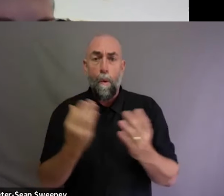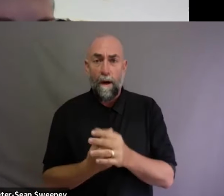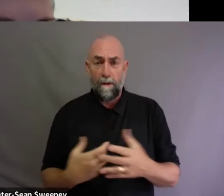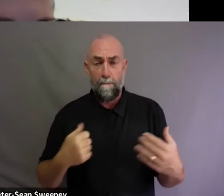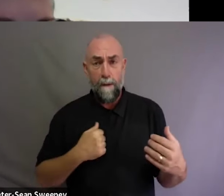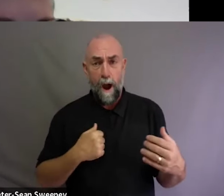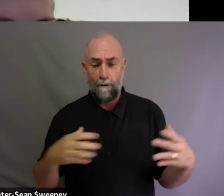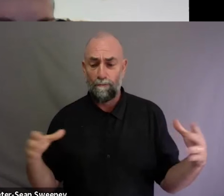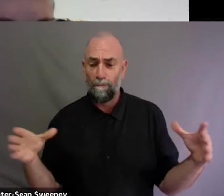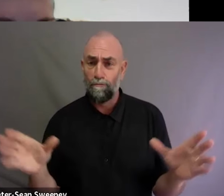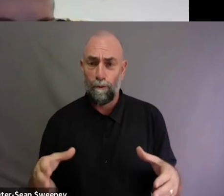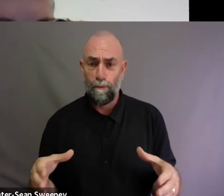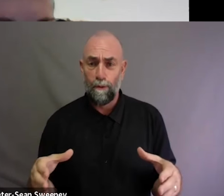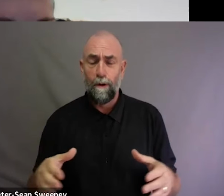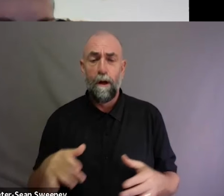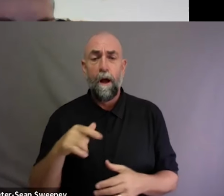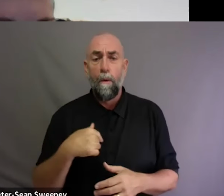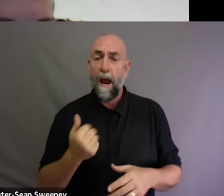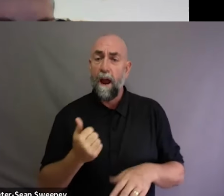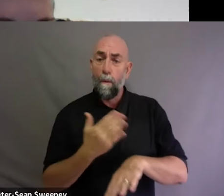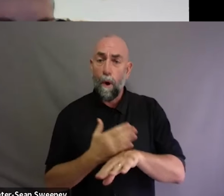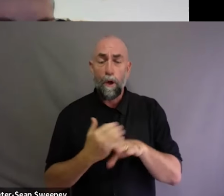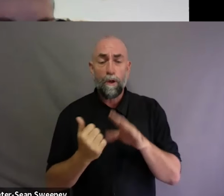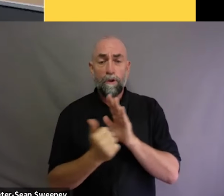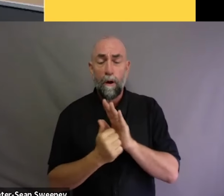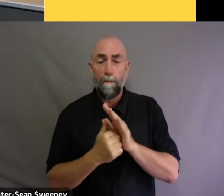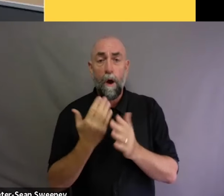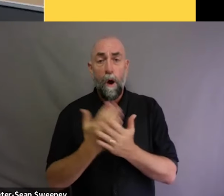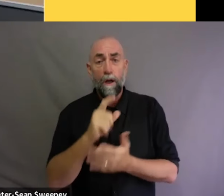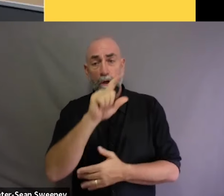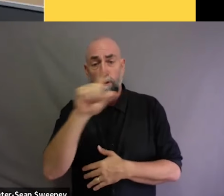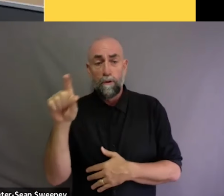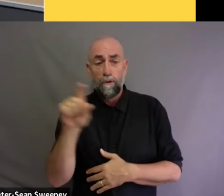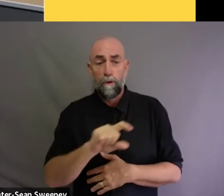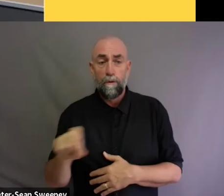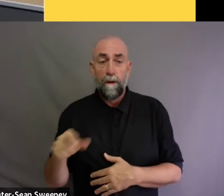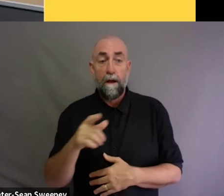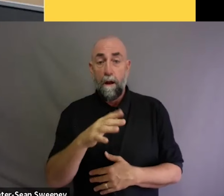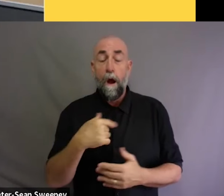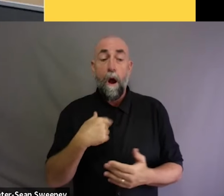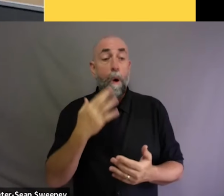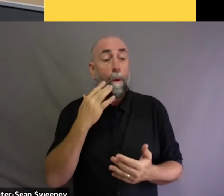with the online Zoom workshops. We'd run those every week. And this was an important,